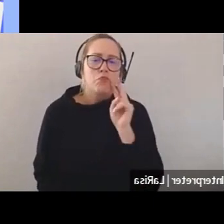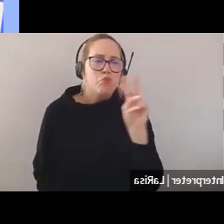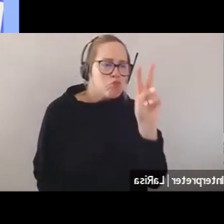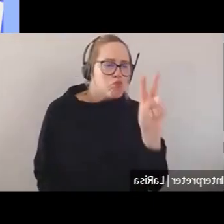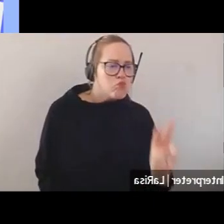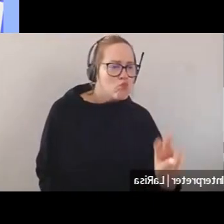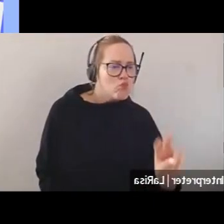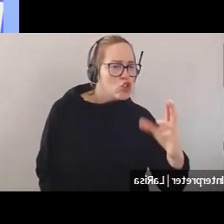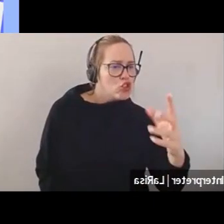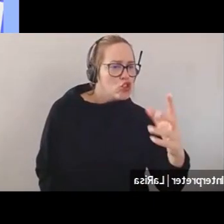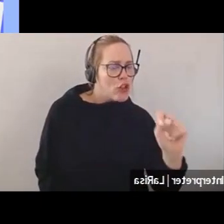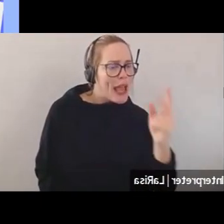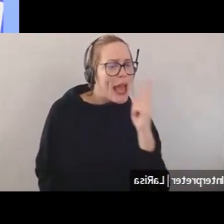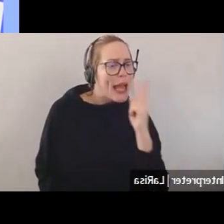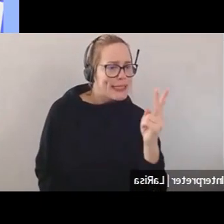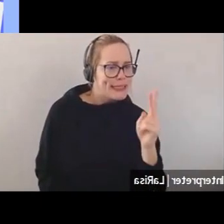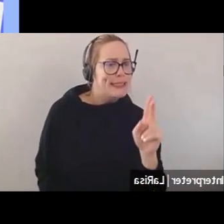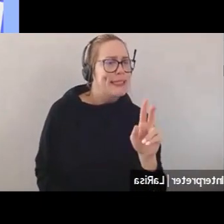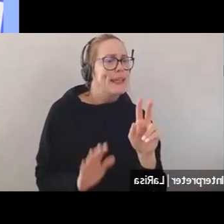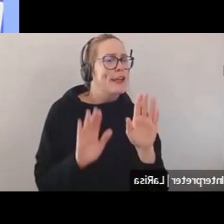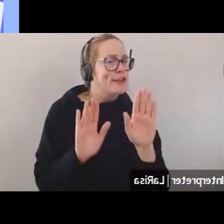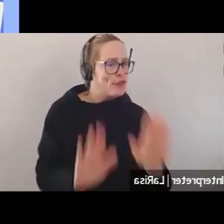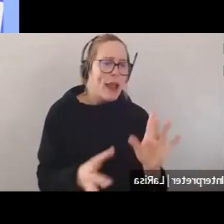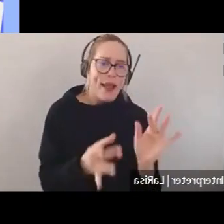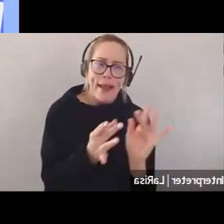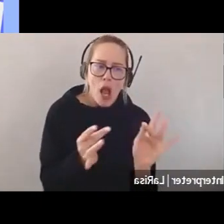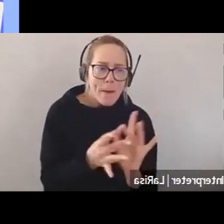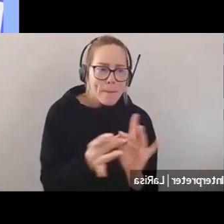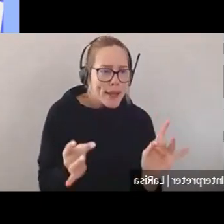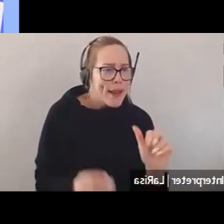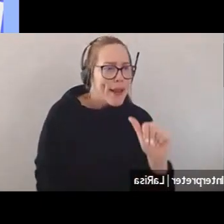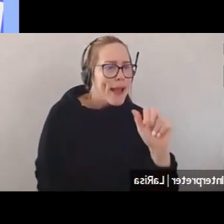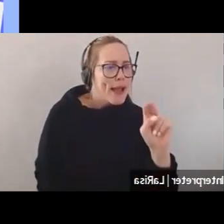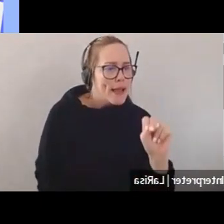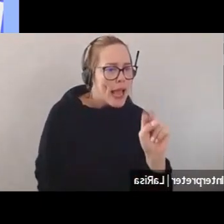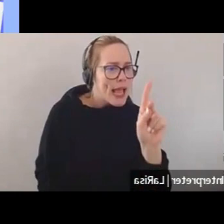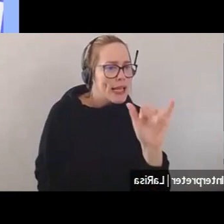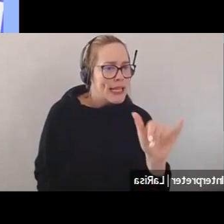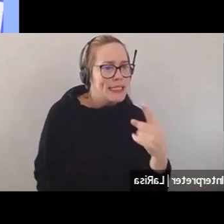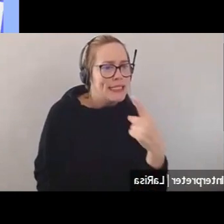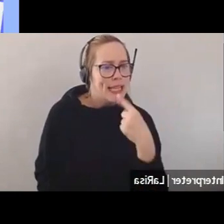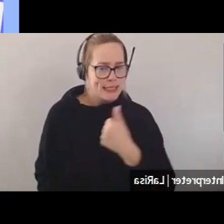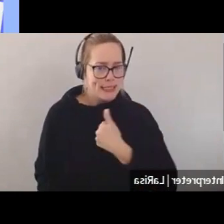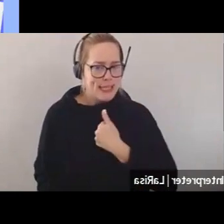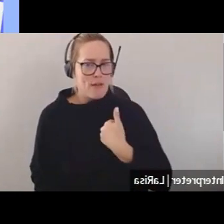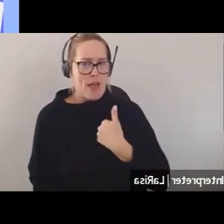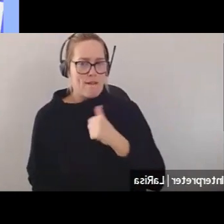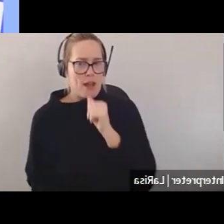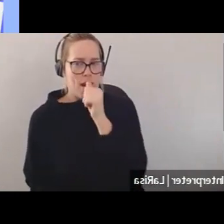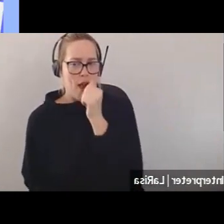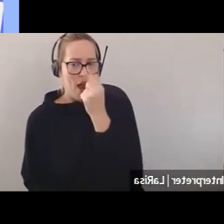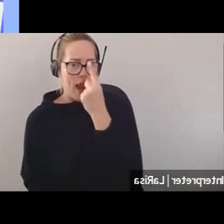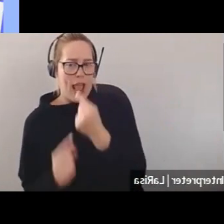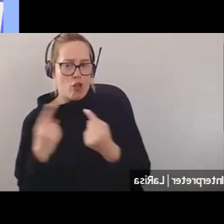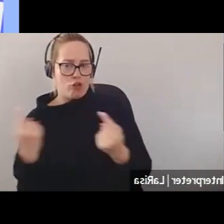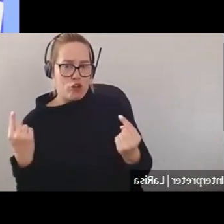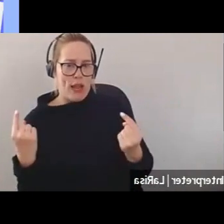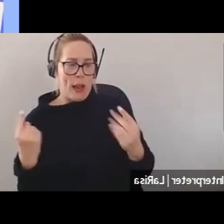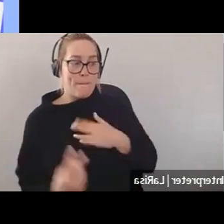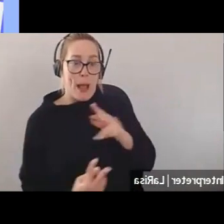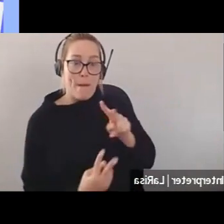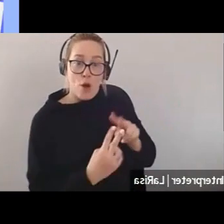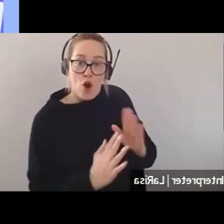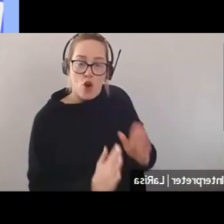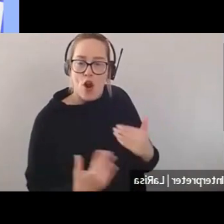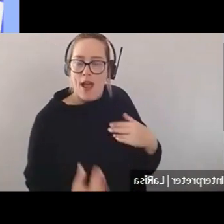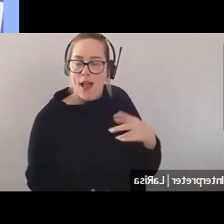good comments in the chat about if you have allergies that you have to look for. So